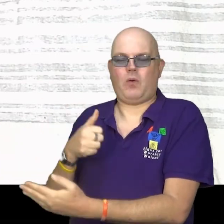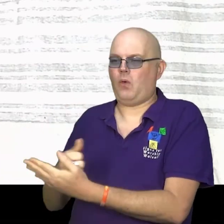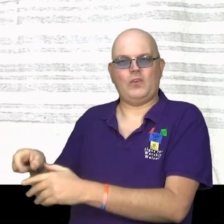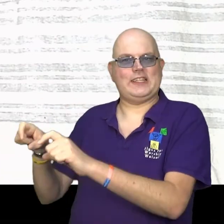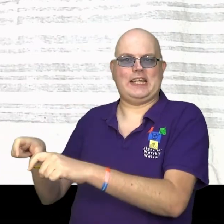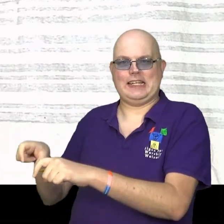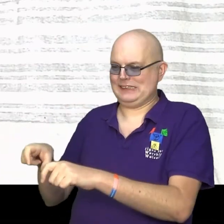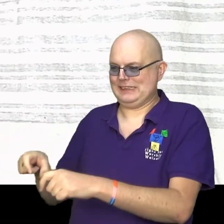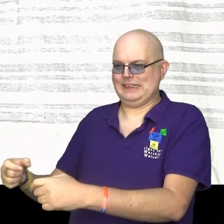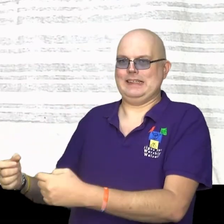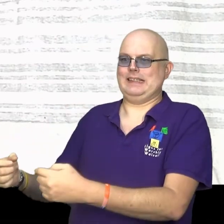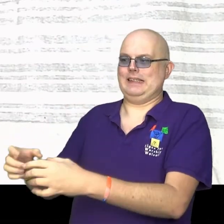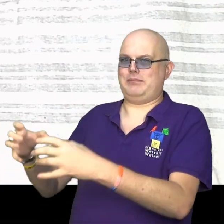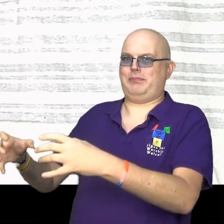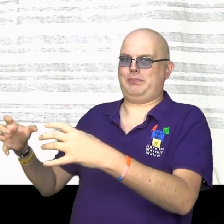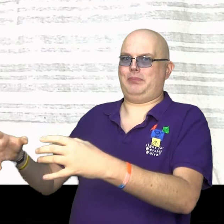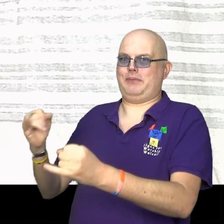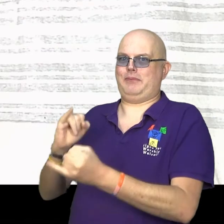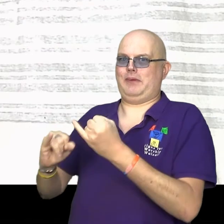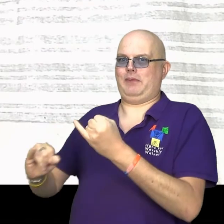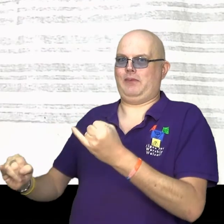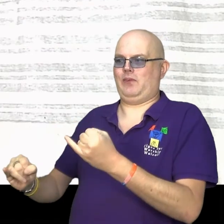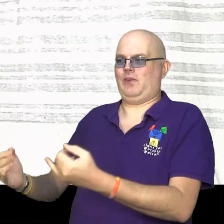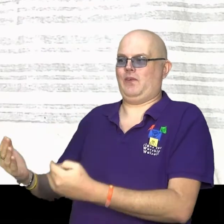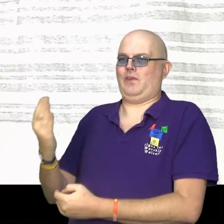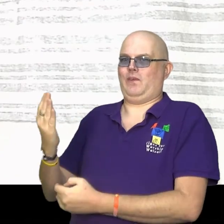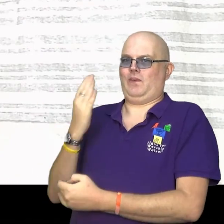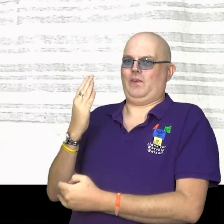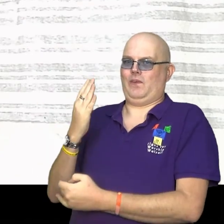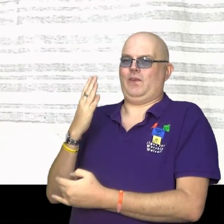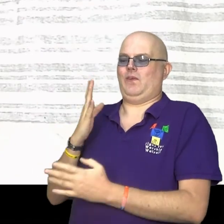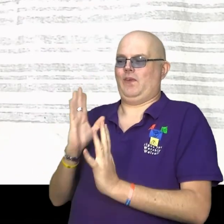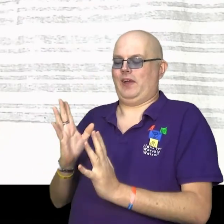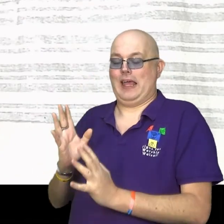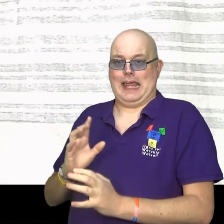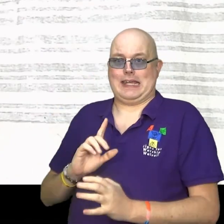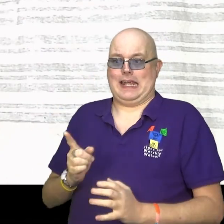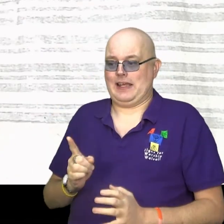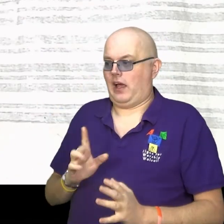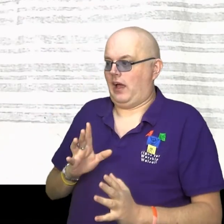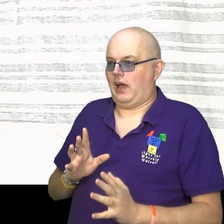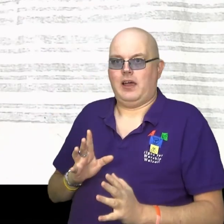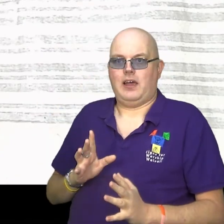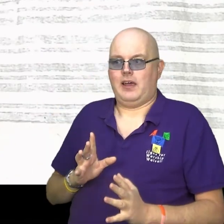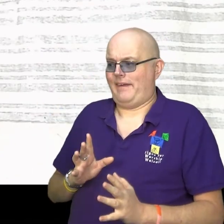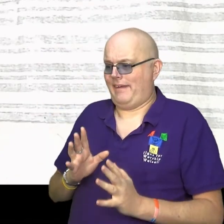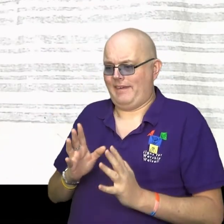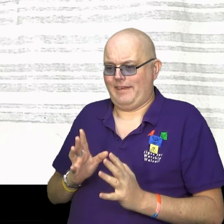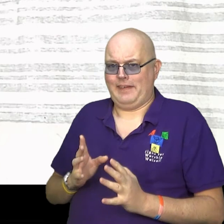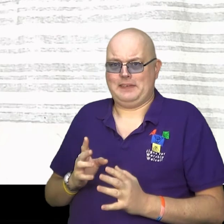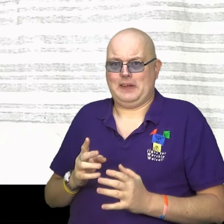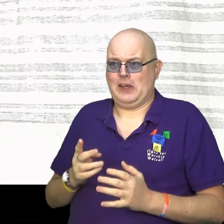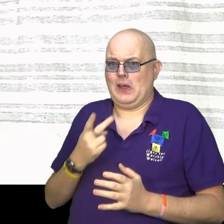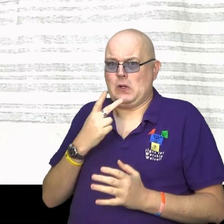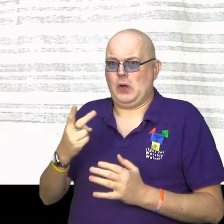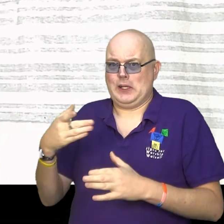disappear. It remains there, normally getting worse and worse, or closer and closer. And the next thing I know,